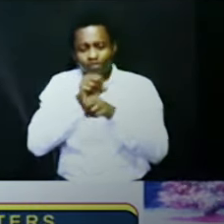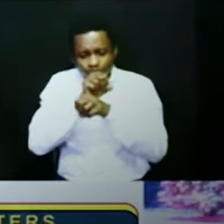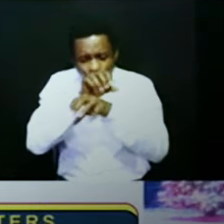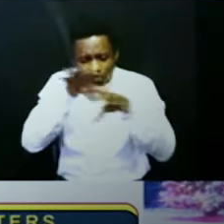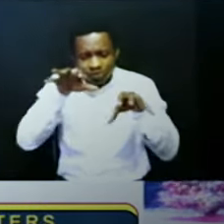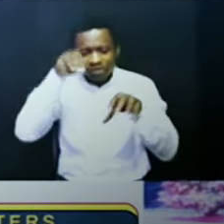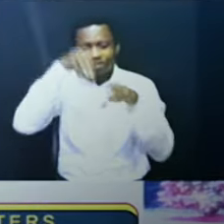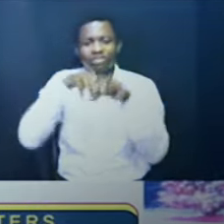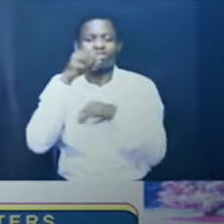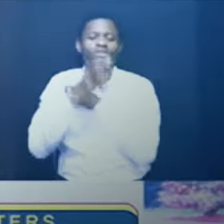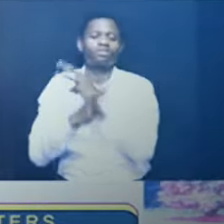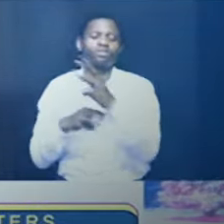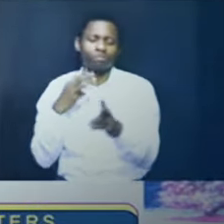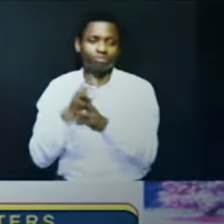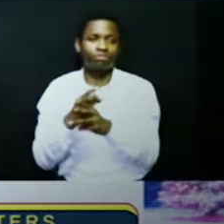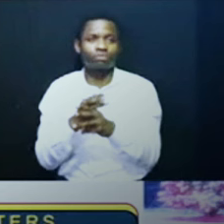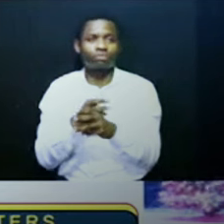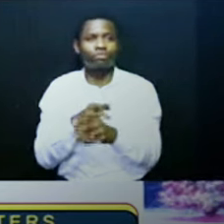world.